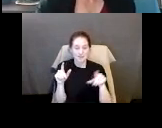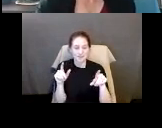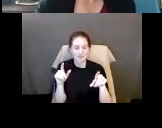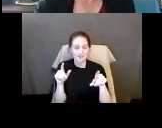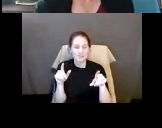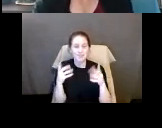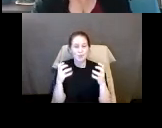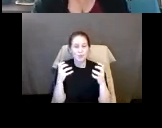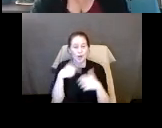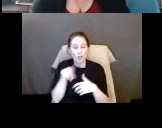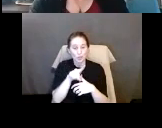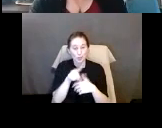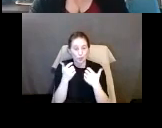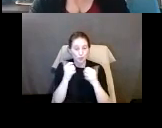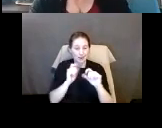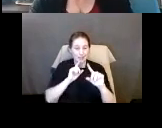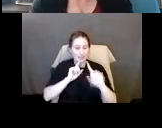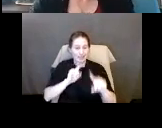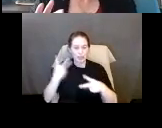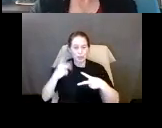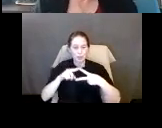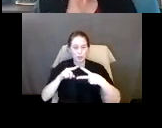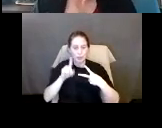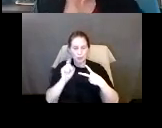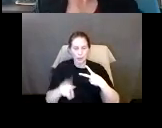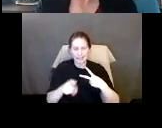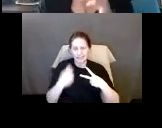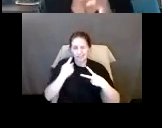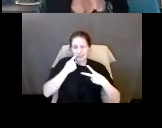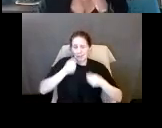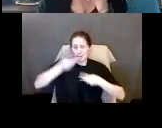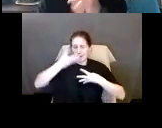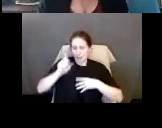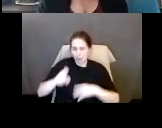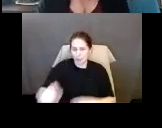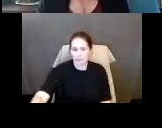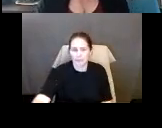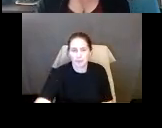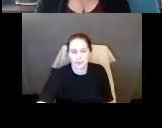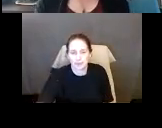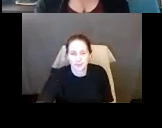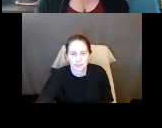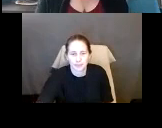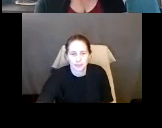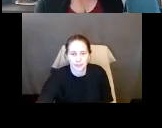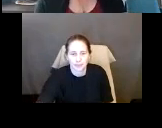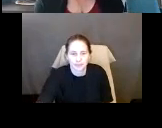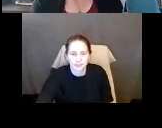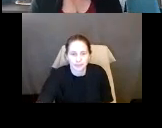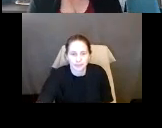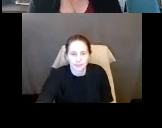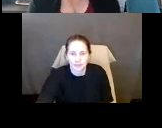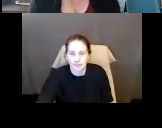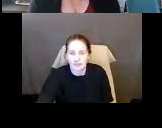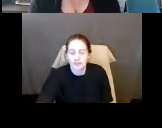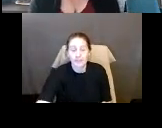Zoom, and I want you guys to try to answer these two questions that should have just popped up onto your screen now. So the first